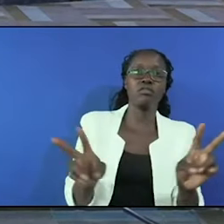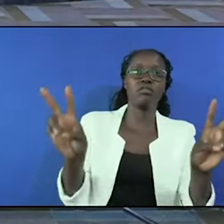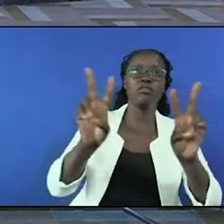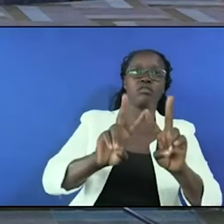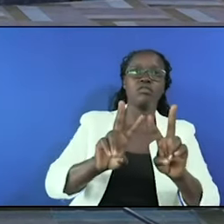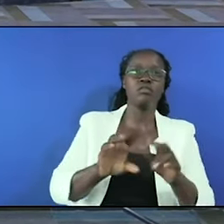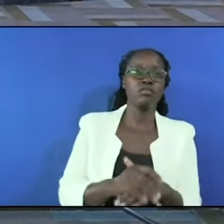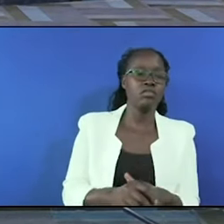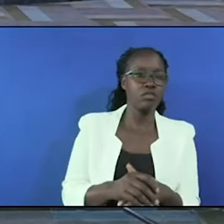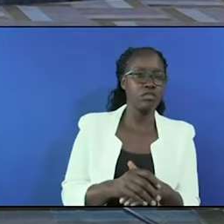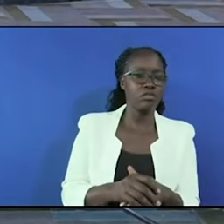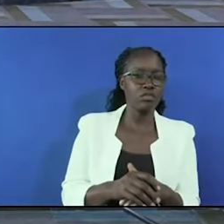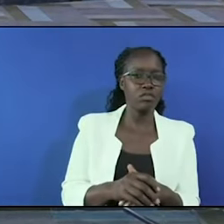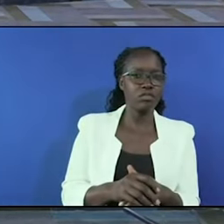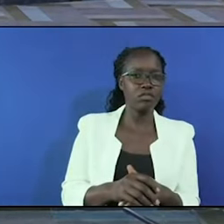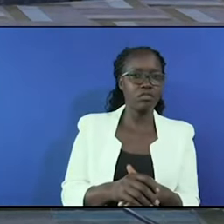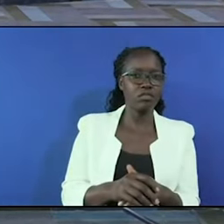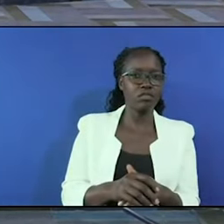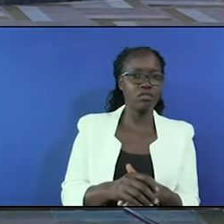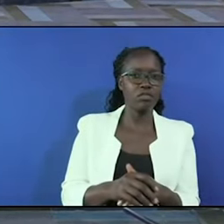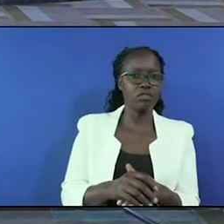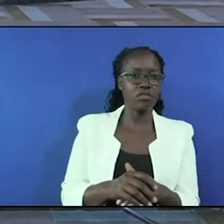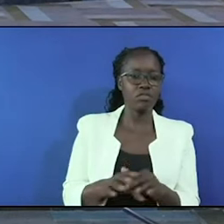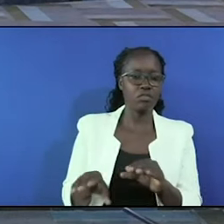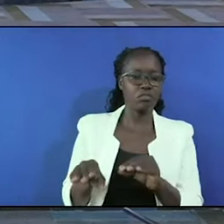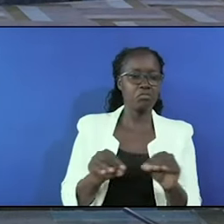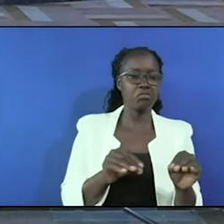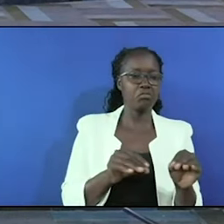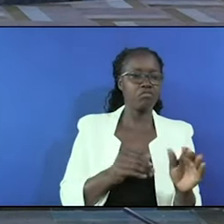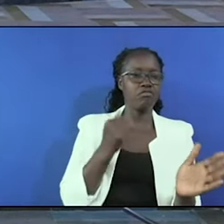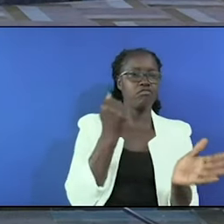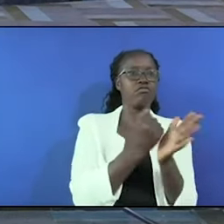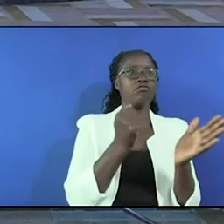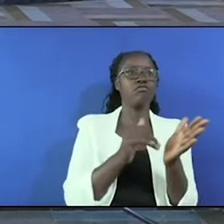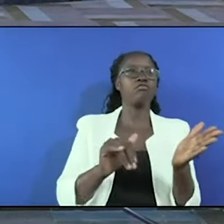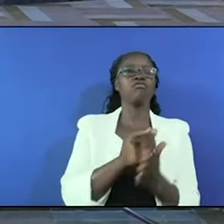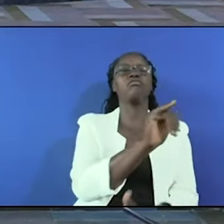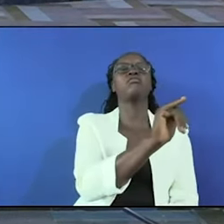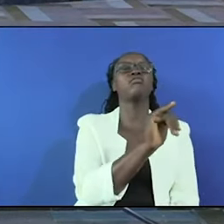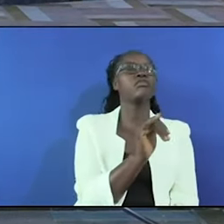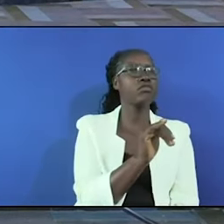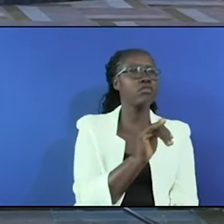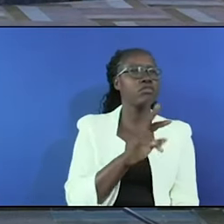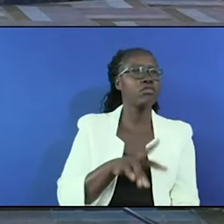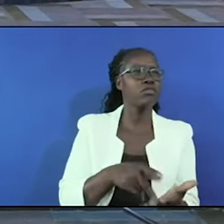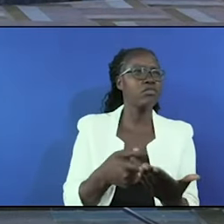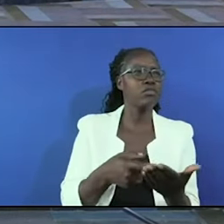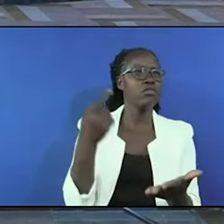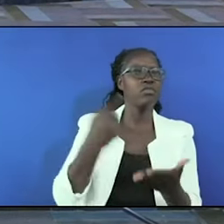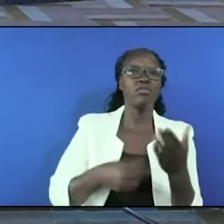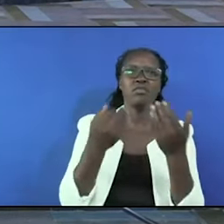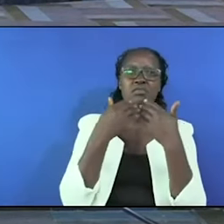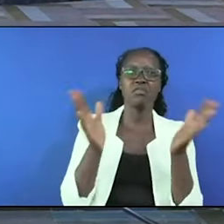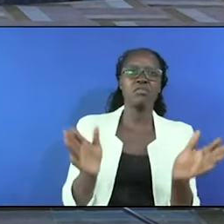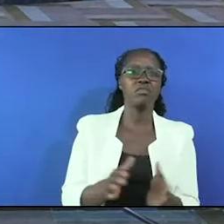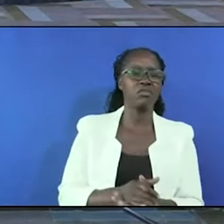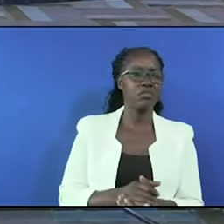without value. And they put it in an airplane. Meaning that no tax.